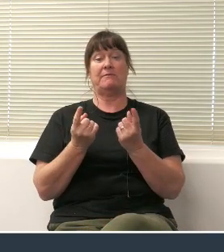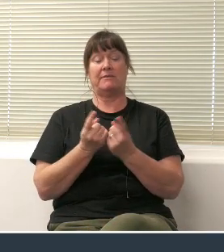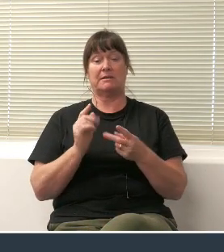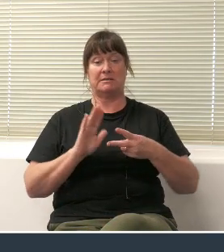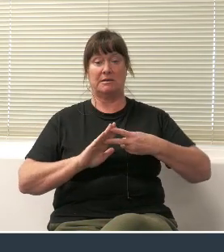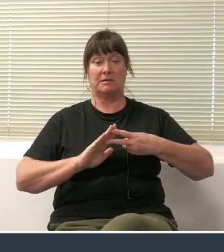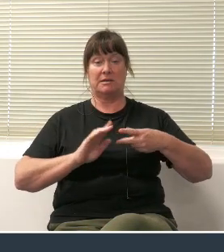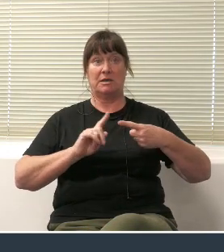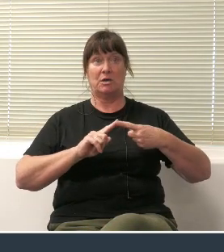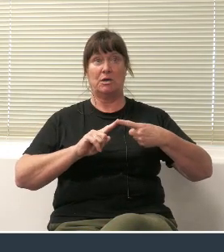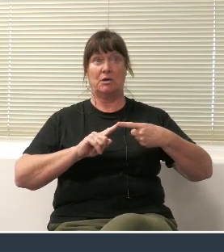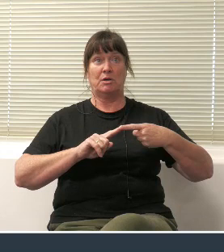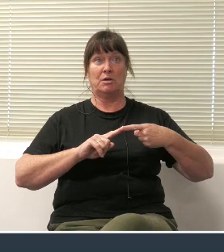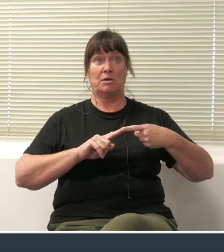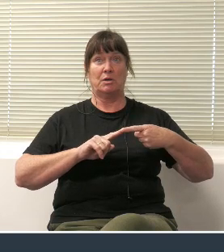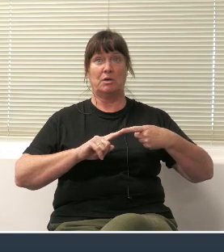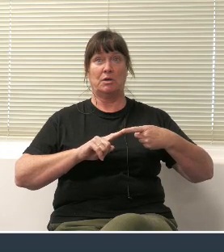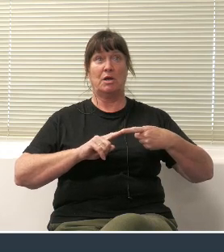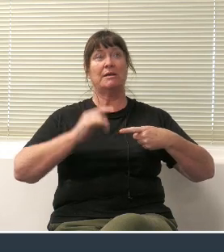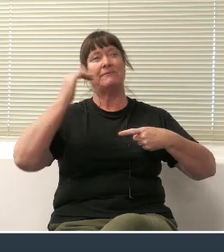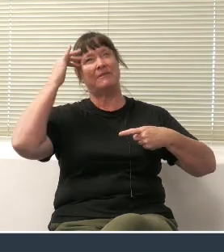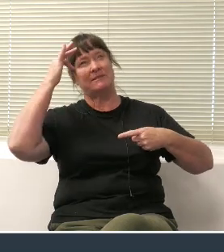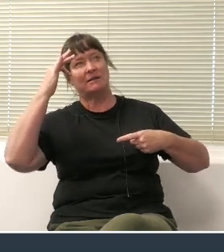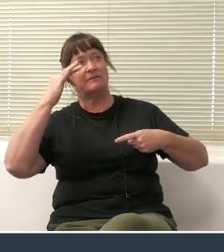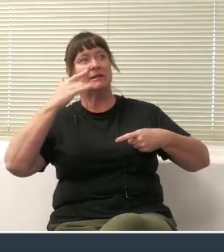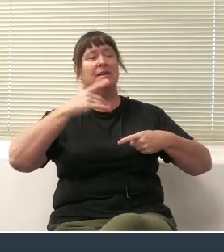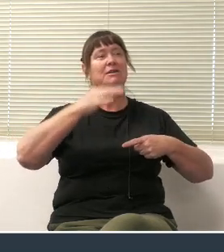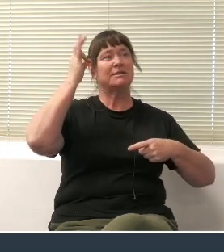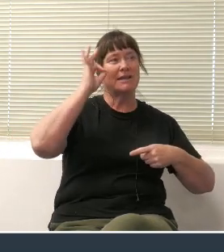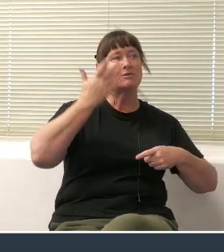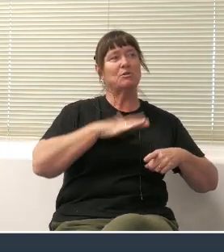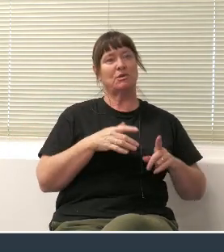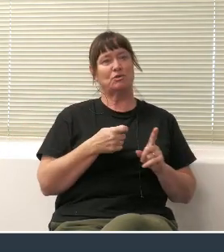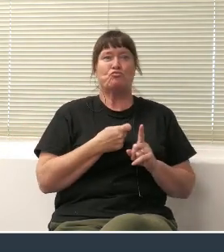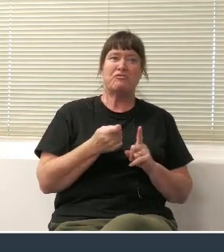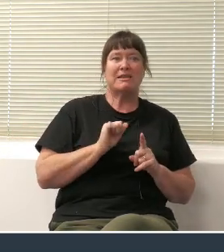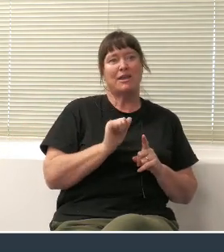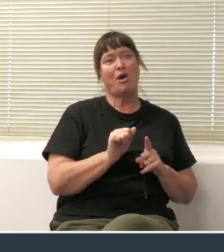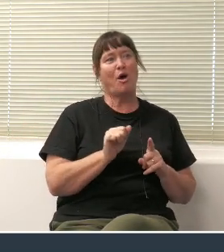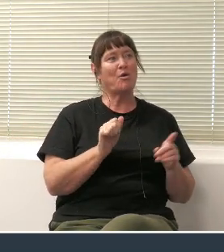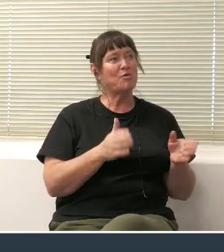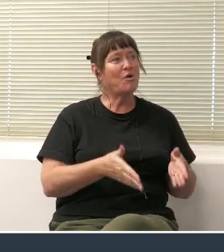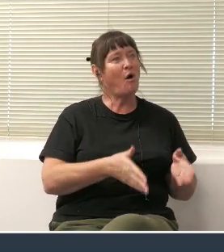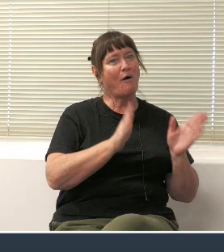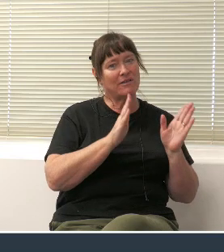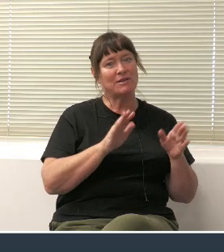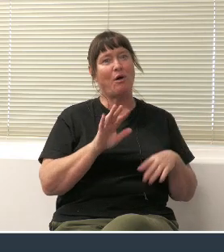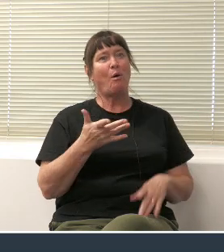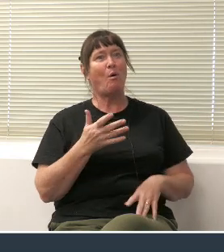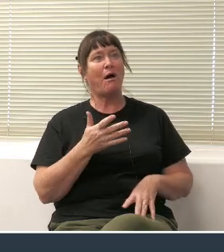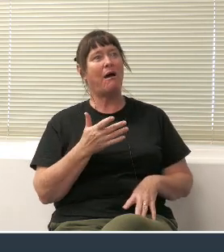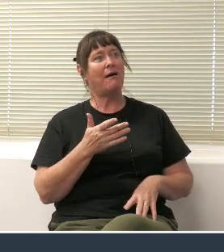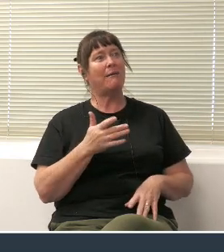consider. It's philosophically, does council want to be a renter or a landlord of their own accommodation? That's probably the first principle to look